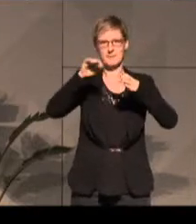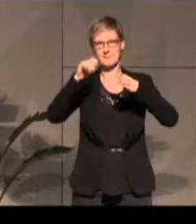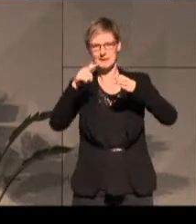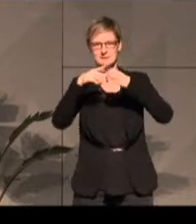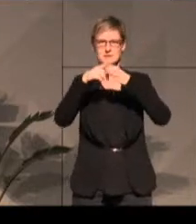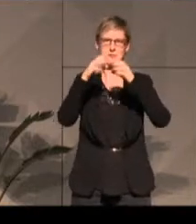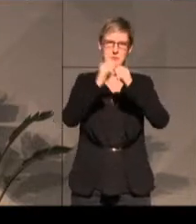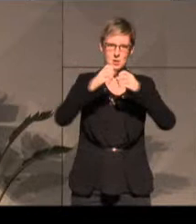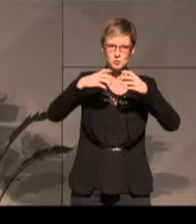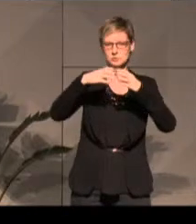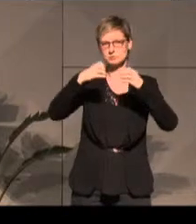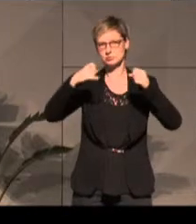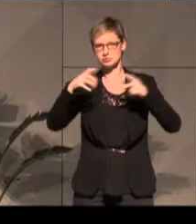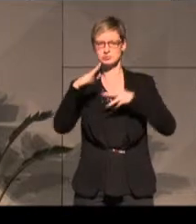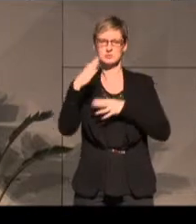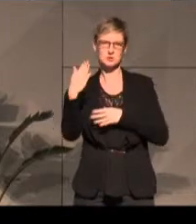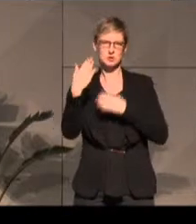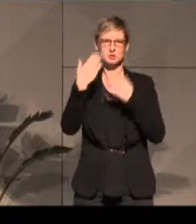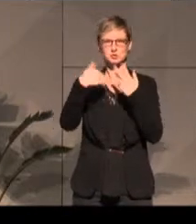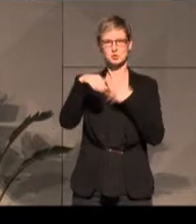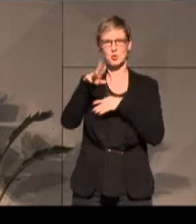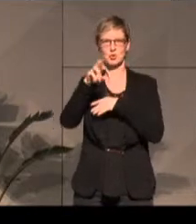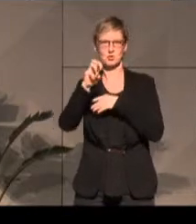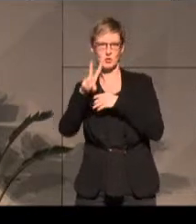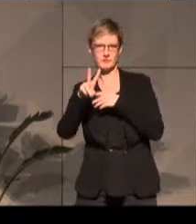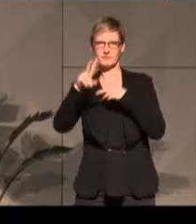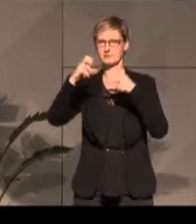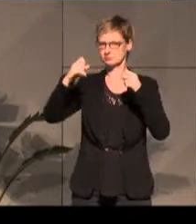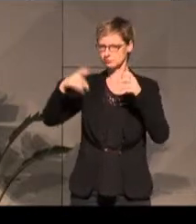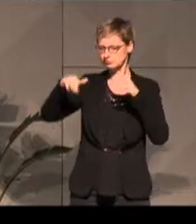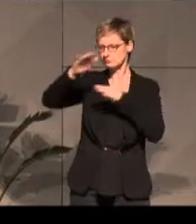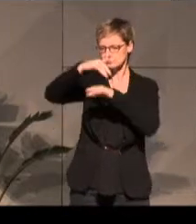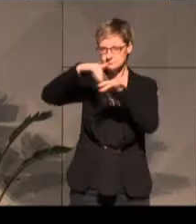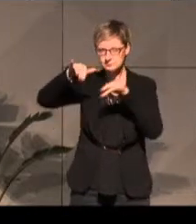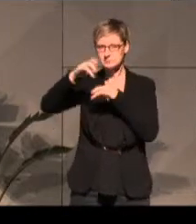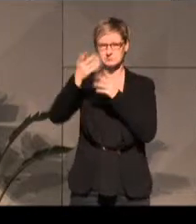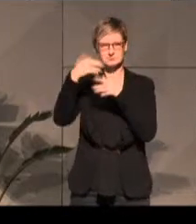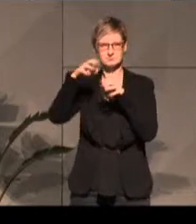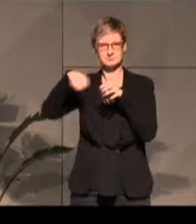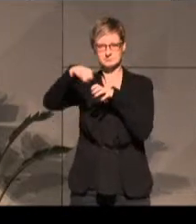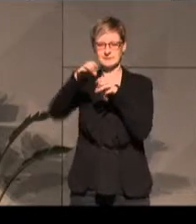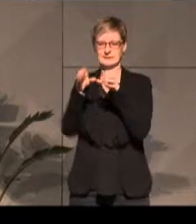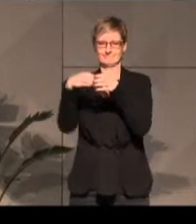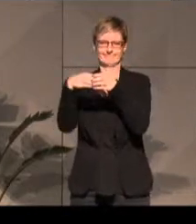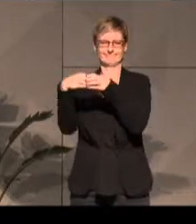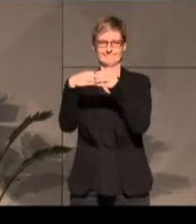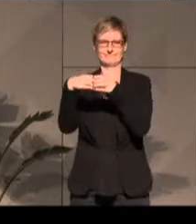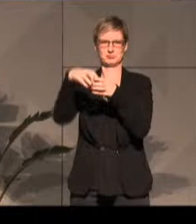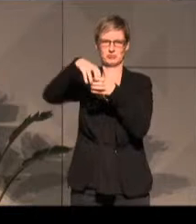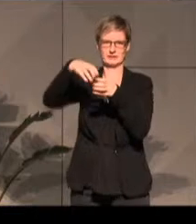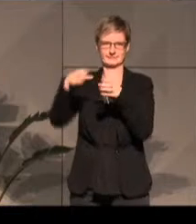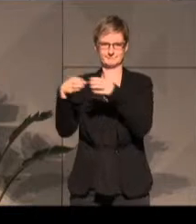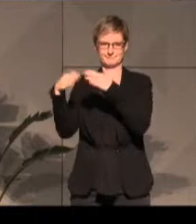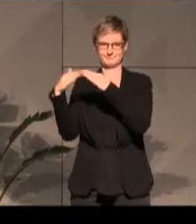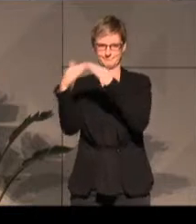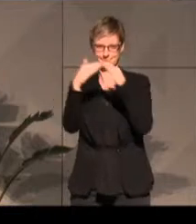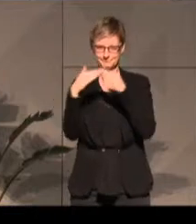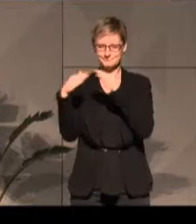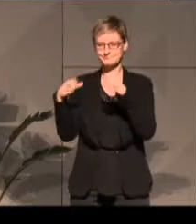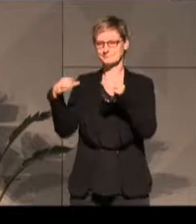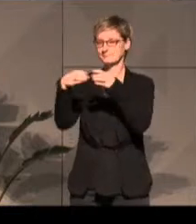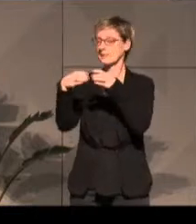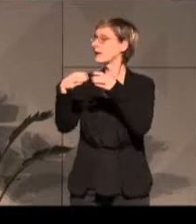characteristics, and Ocean City, Route City, remote sensing sites, and Met City are all the stations that we built up on the ice that made up for